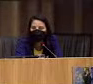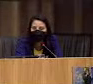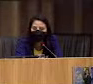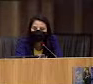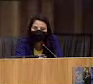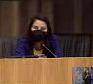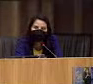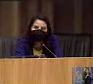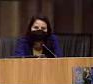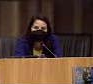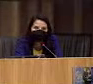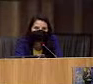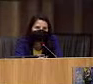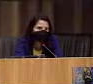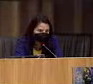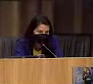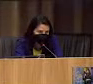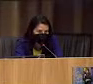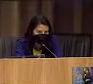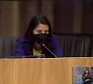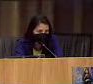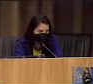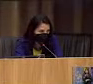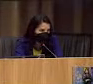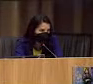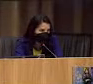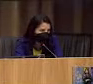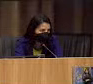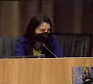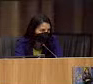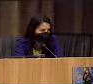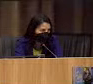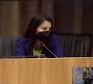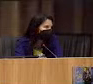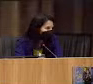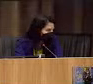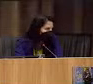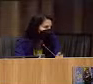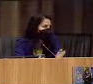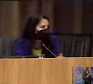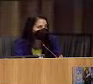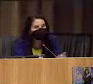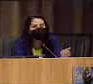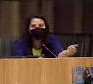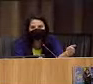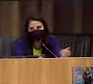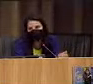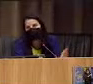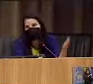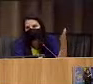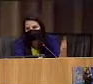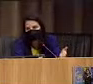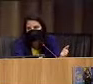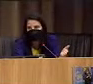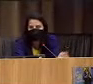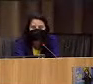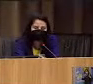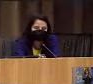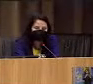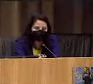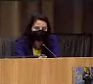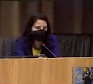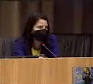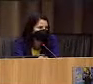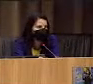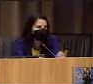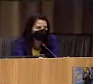registered service between 4 and 8 weeks after COVID-19 diagnostic. So this will be a